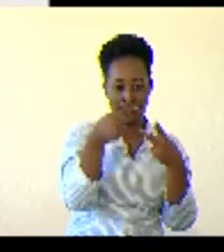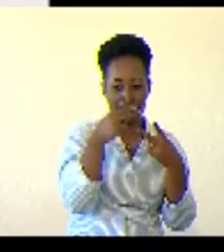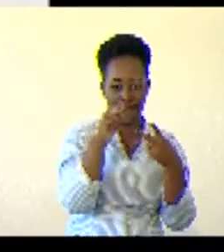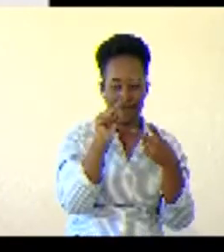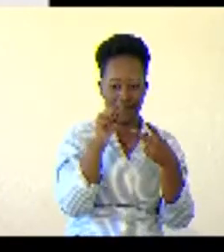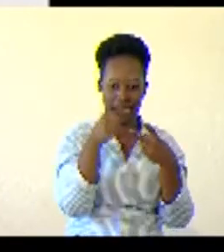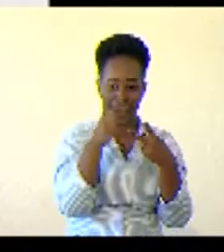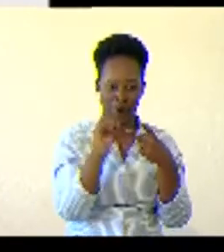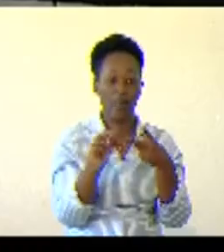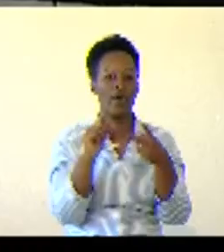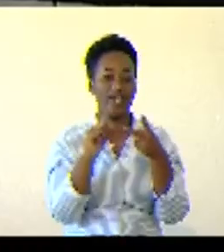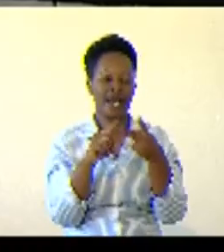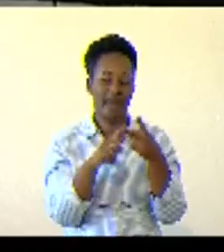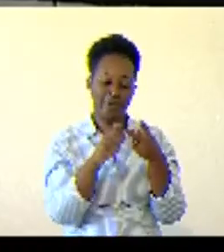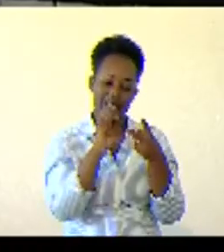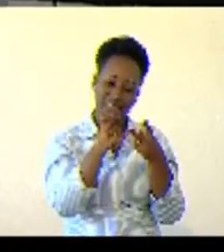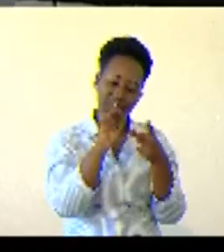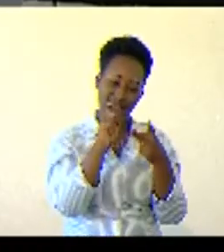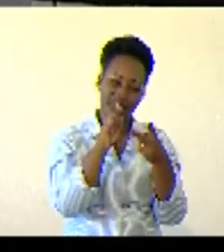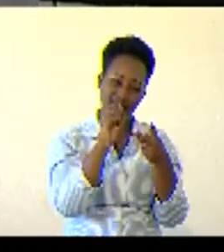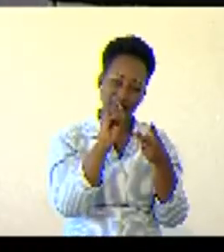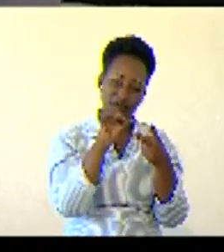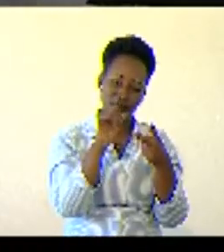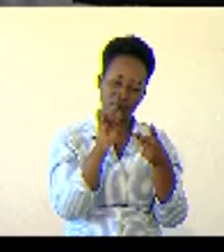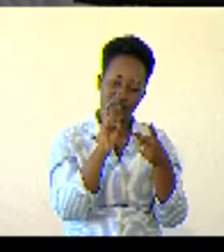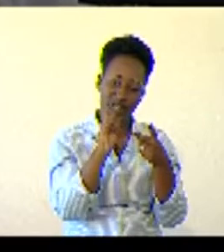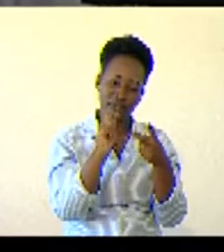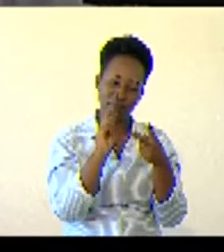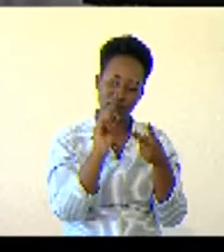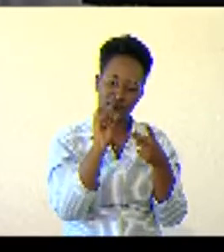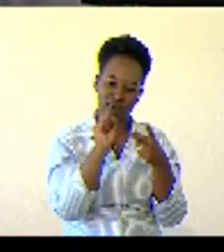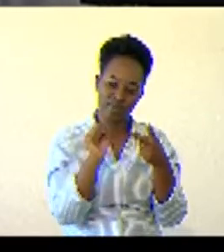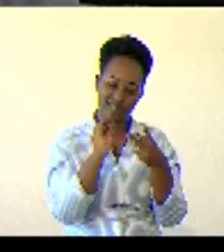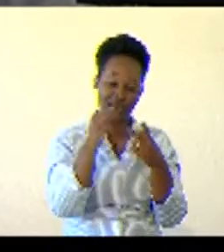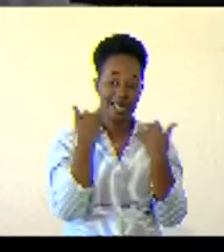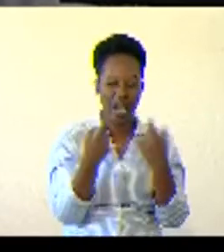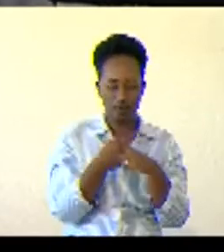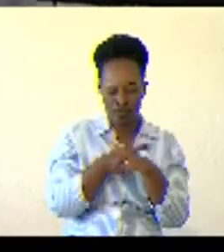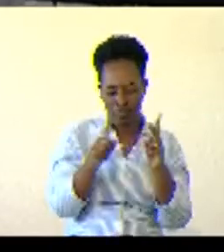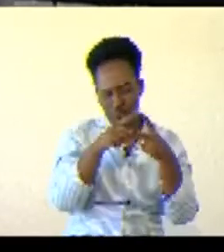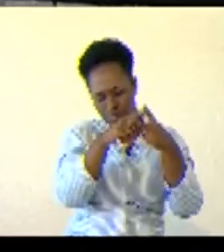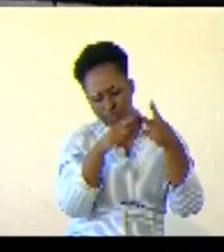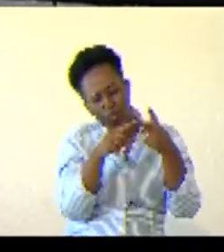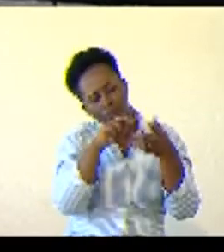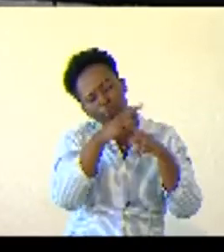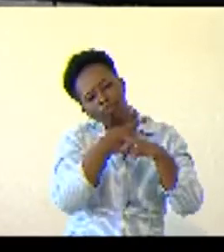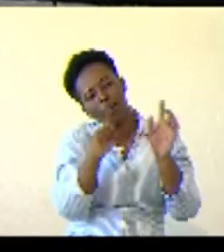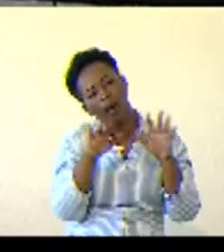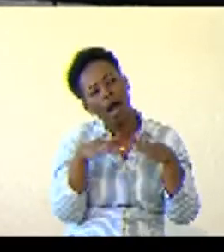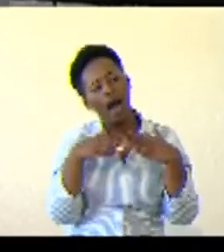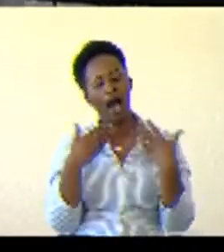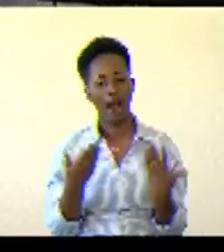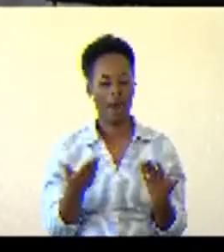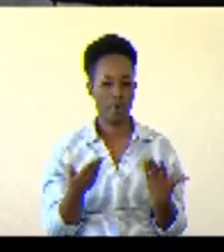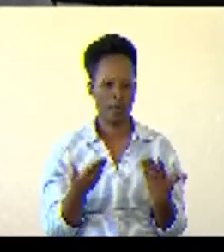have exocytosis. Let's try to differentiate the three: the phagocytosis, the